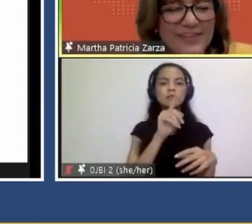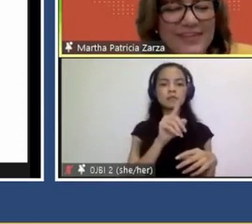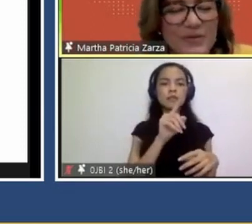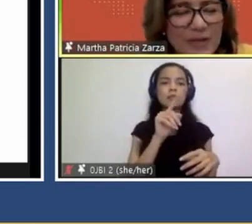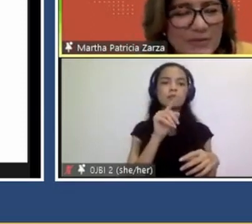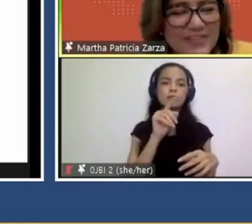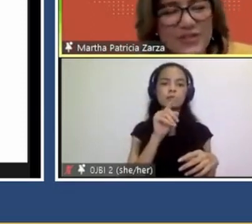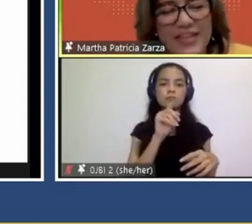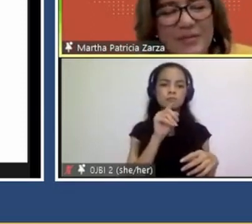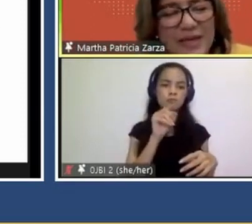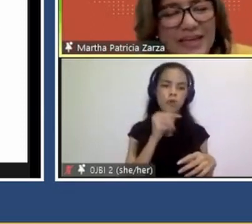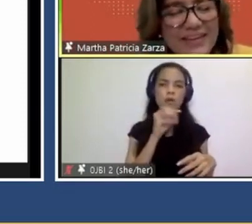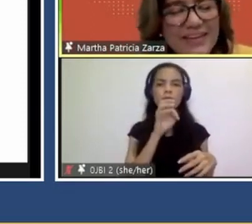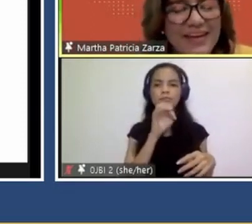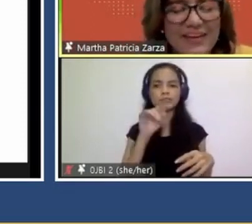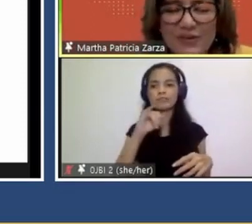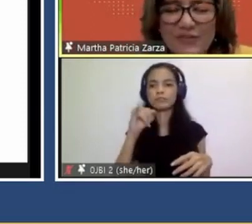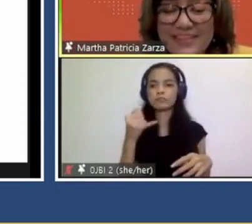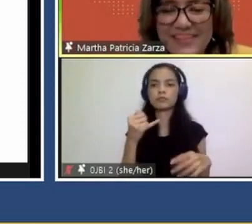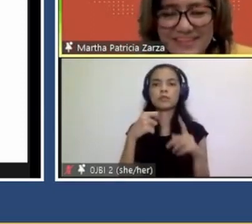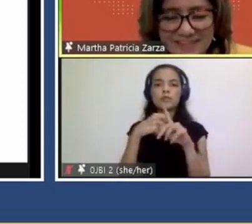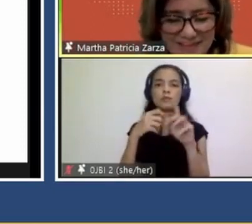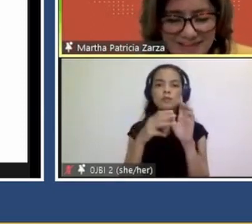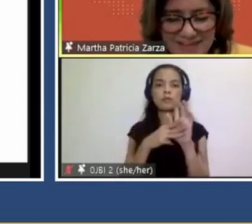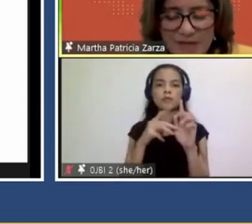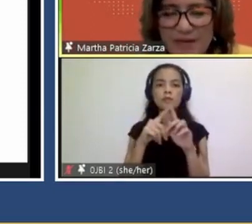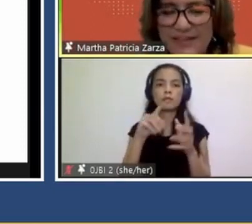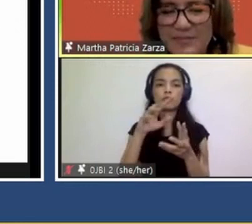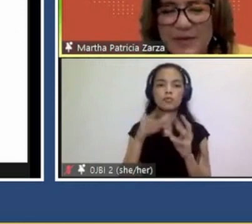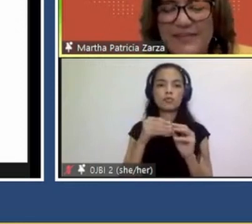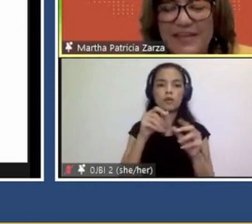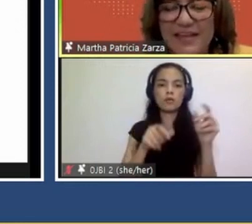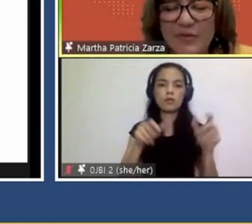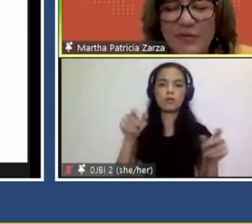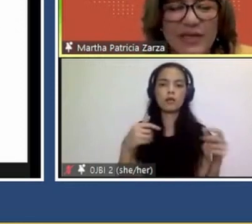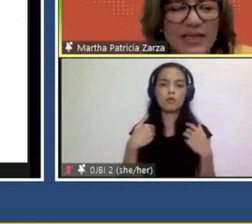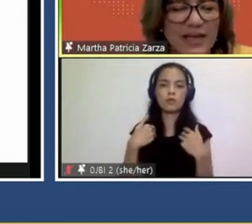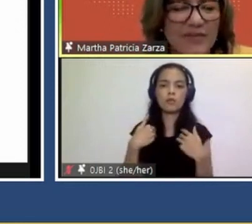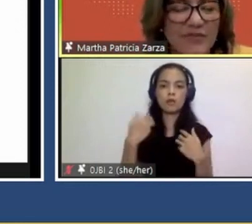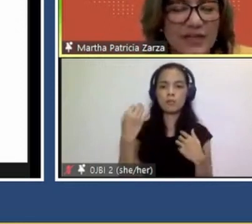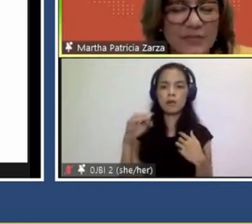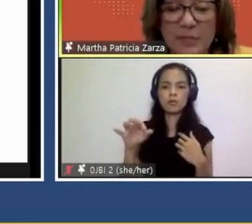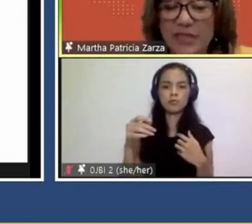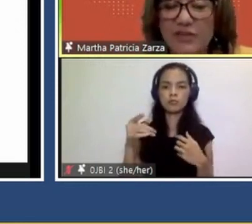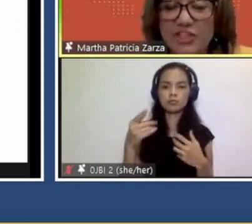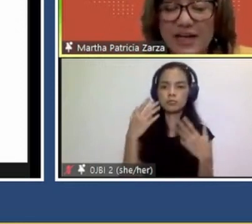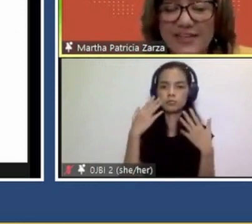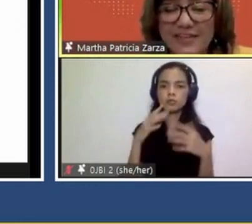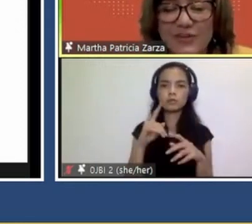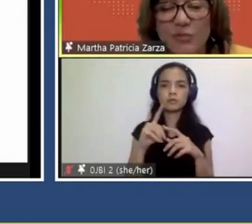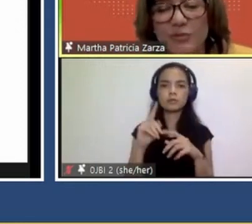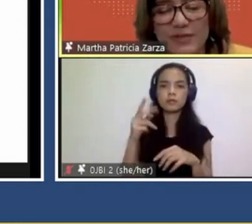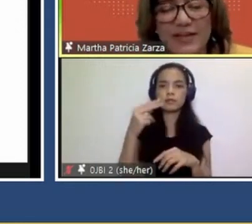the quick research that I made, I don't know if this is updated, but we have,